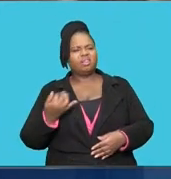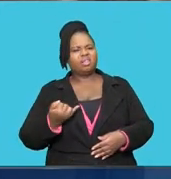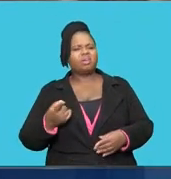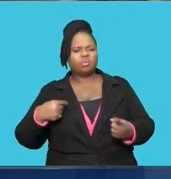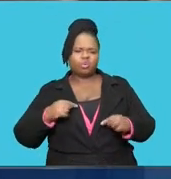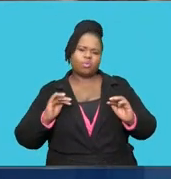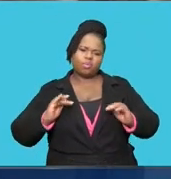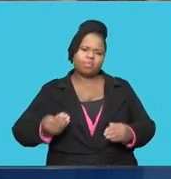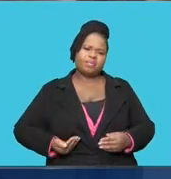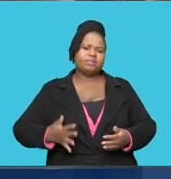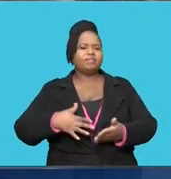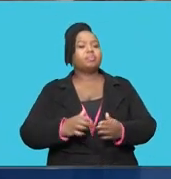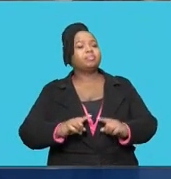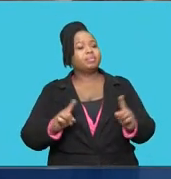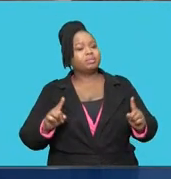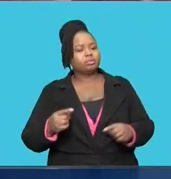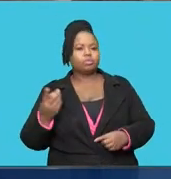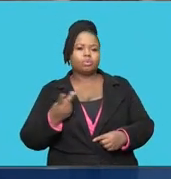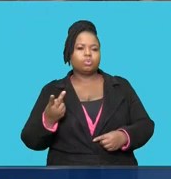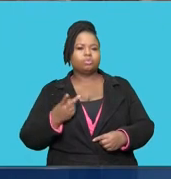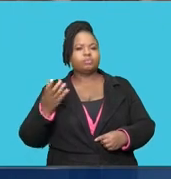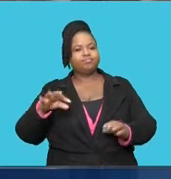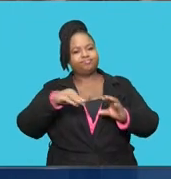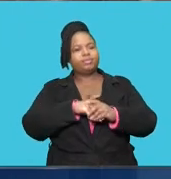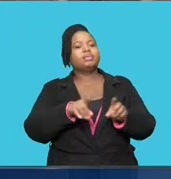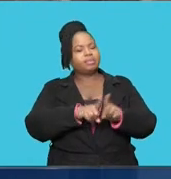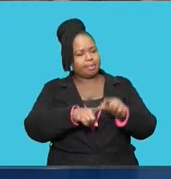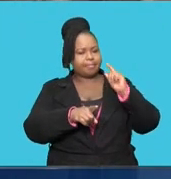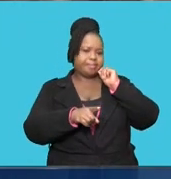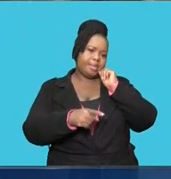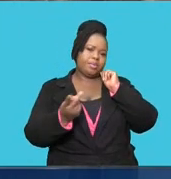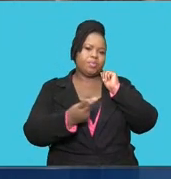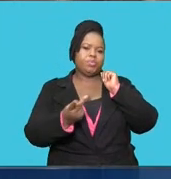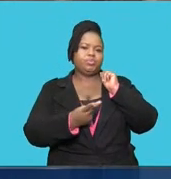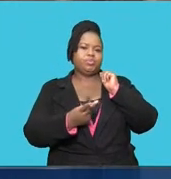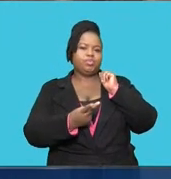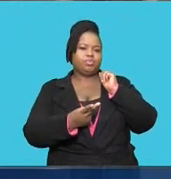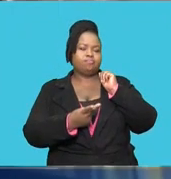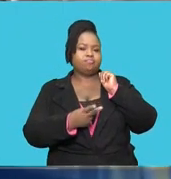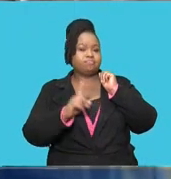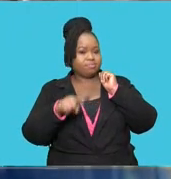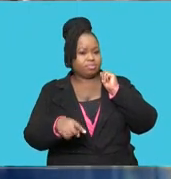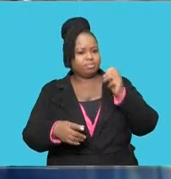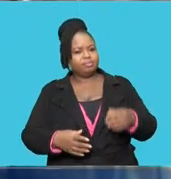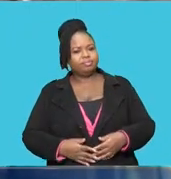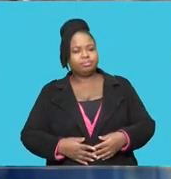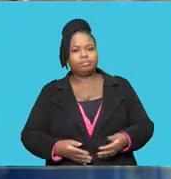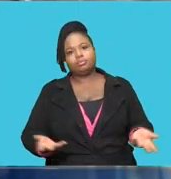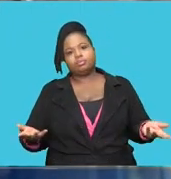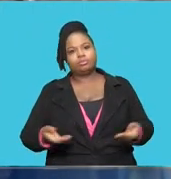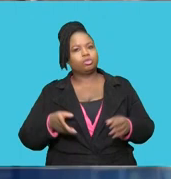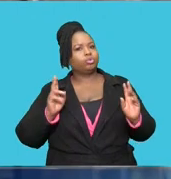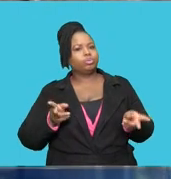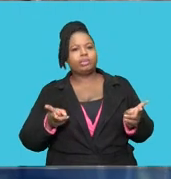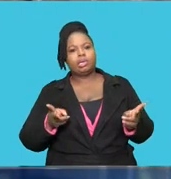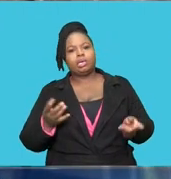we are vulnerable and everything, but we have a part to play, just as men also have a part that they have to play. Guys, they usually go up